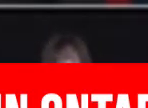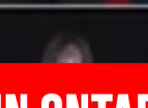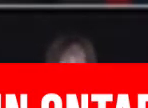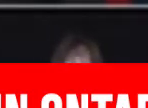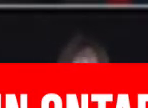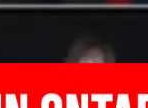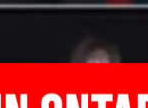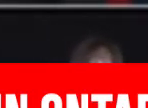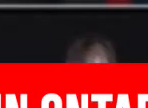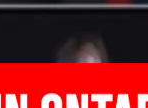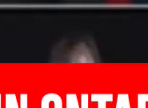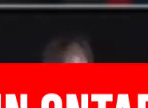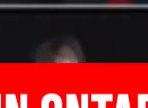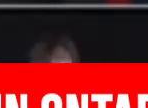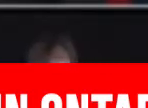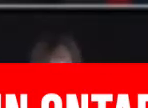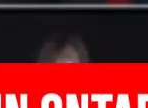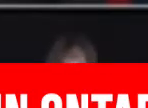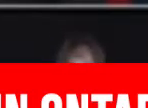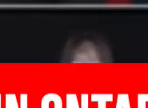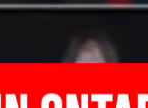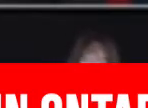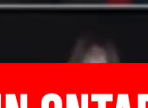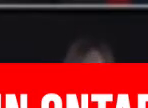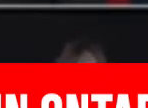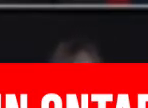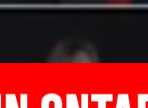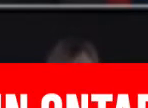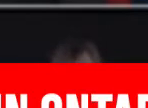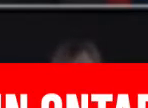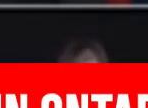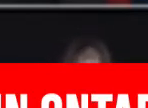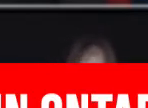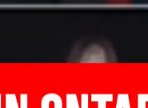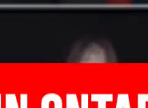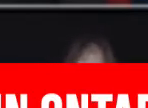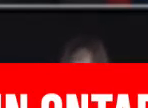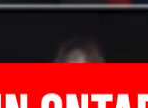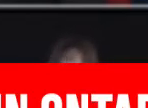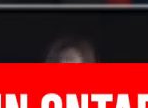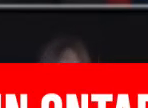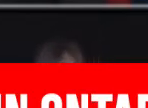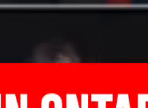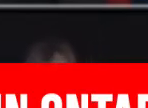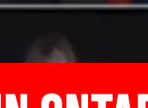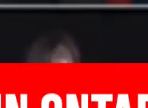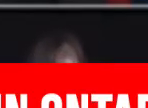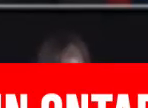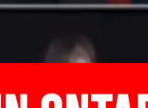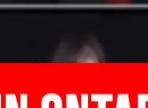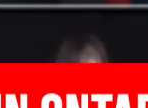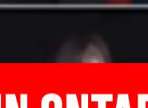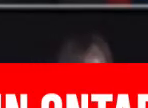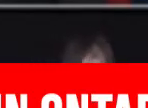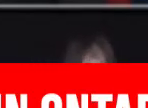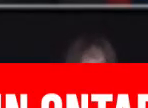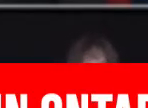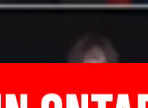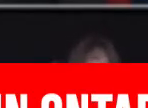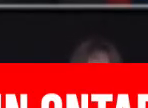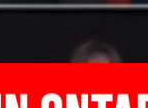resolve and resilience. They've adapted and provided safe experiences for their customers and employees. These necessary public health measures